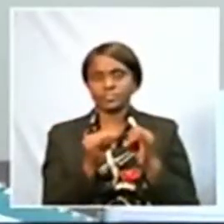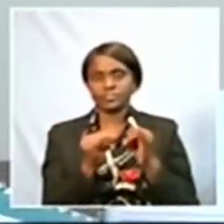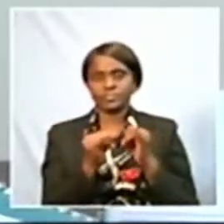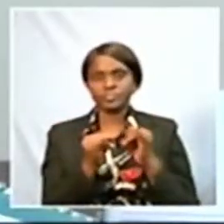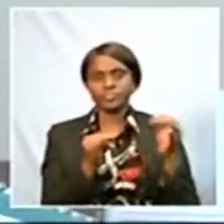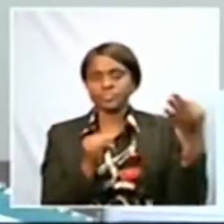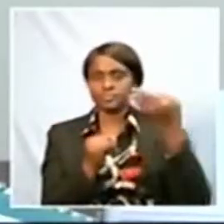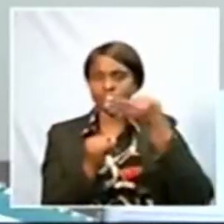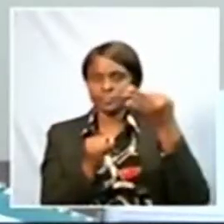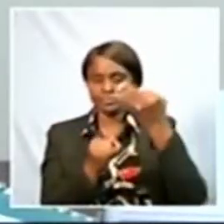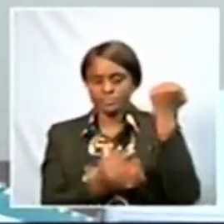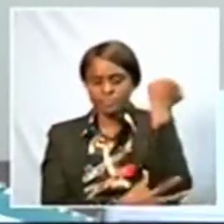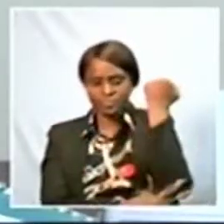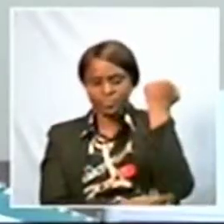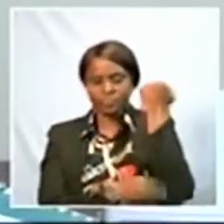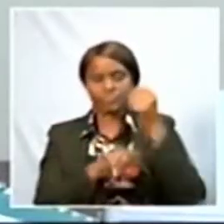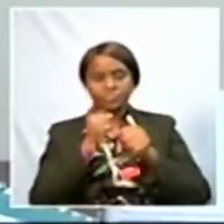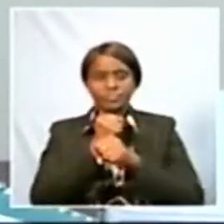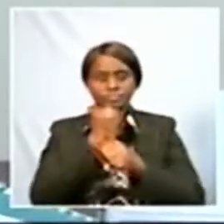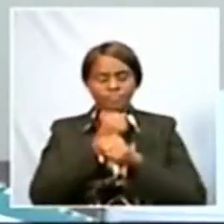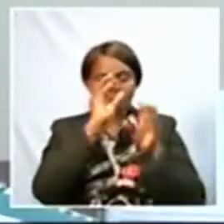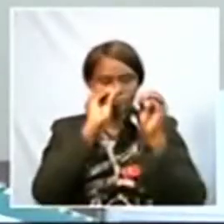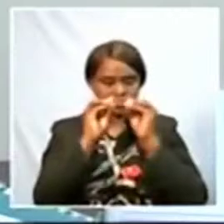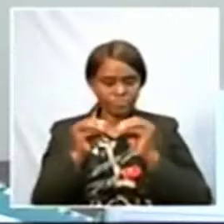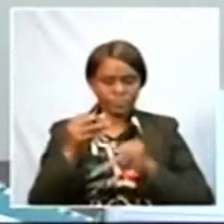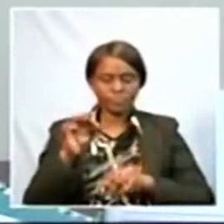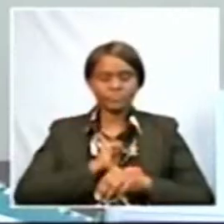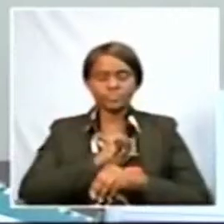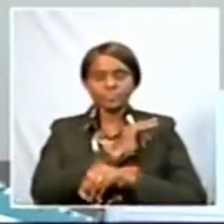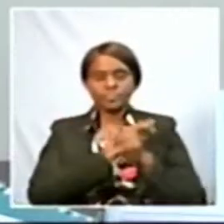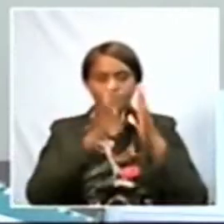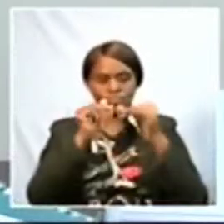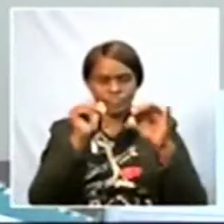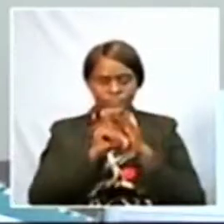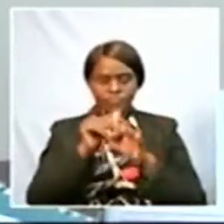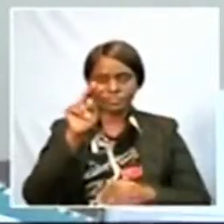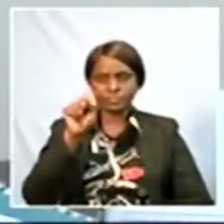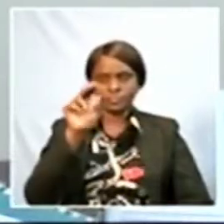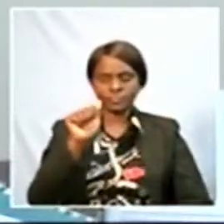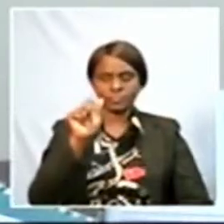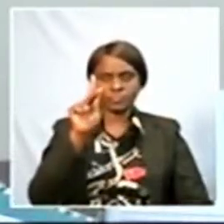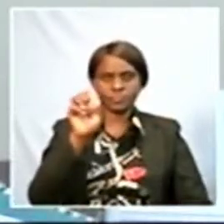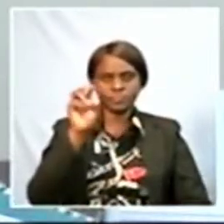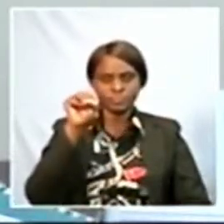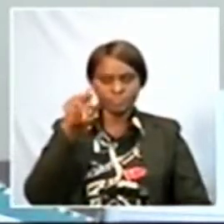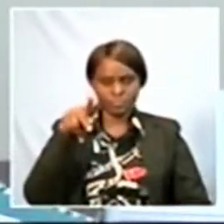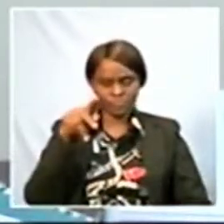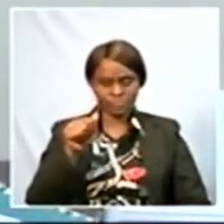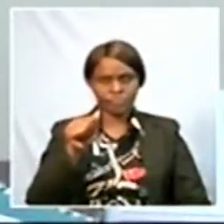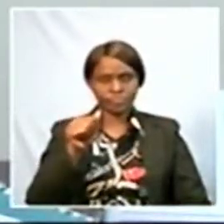F. Poor workmanship, rehabilitation of staff houses at Nagempa Rural Health Post.